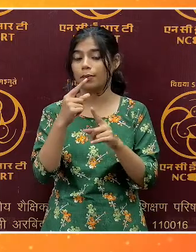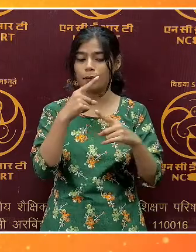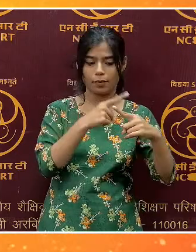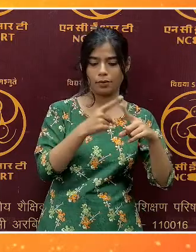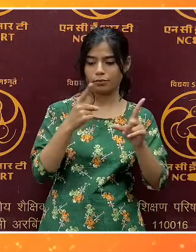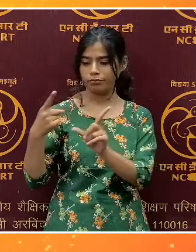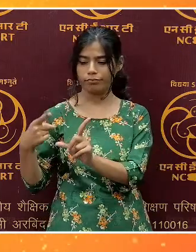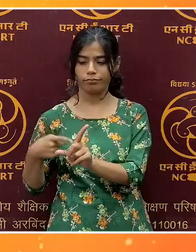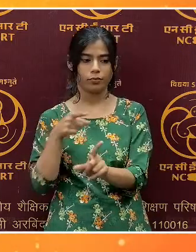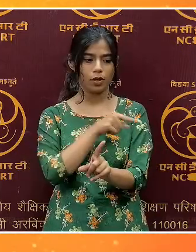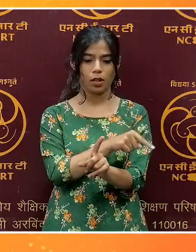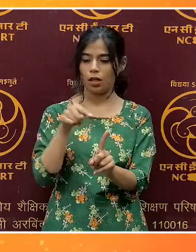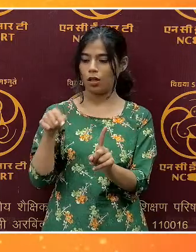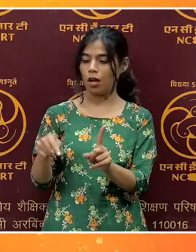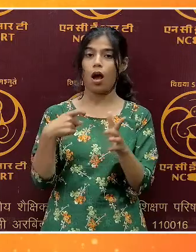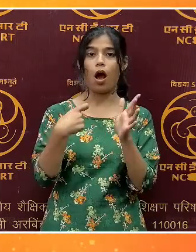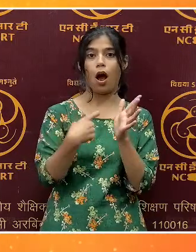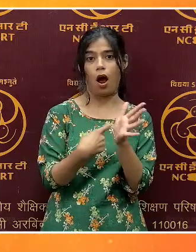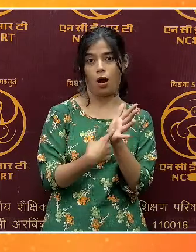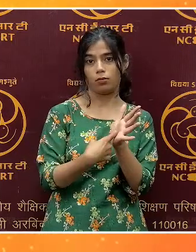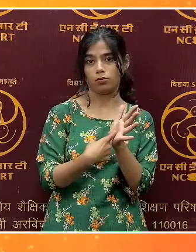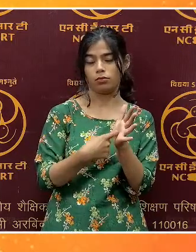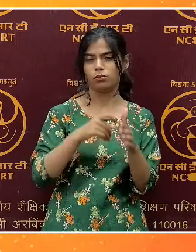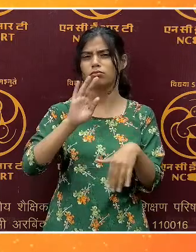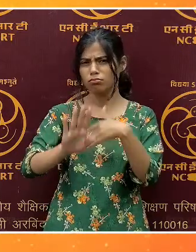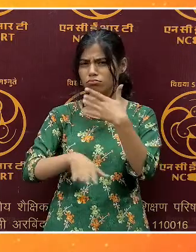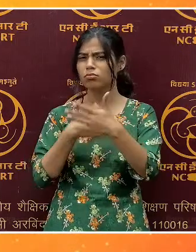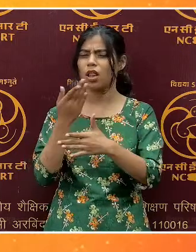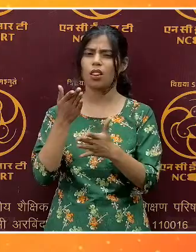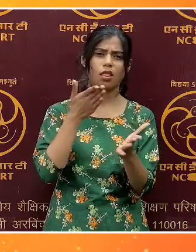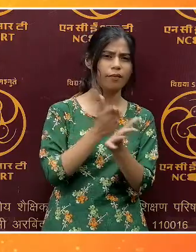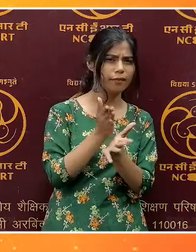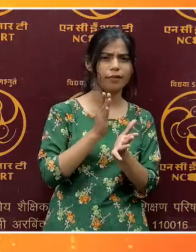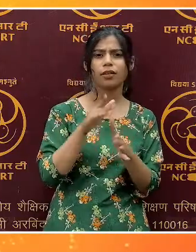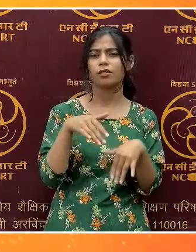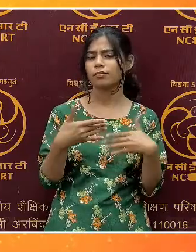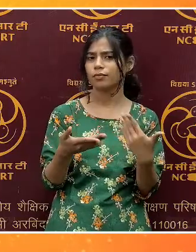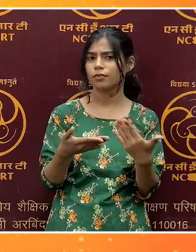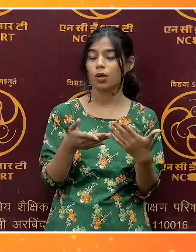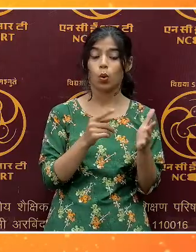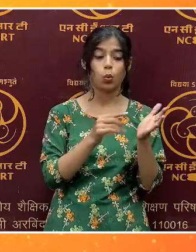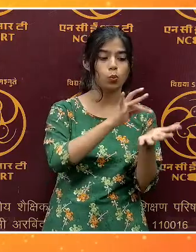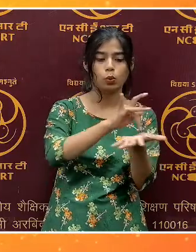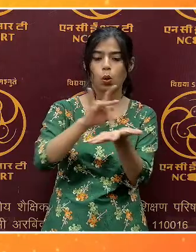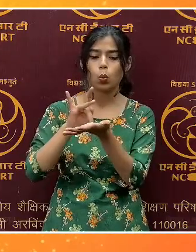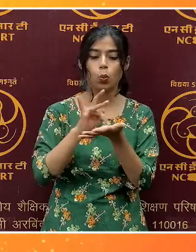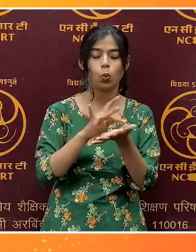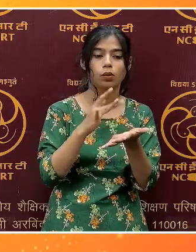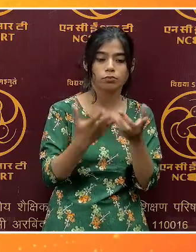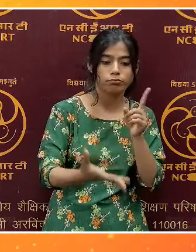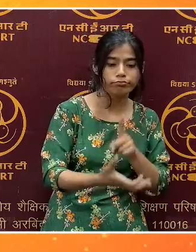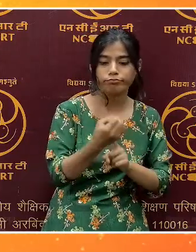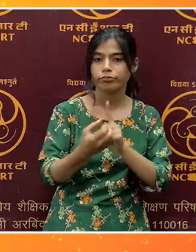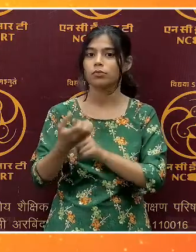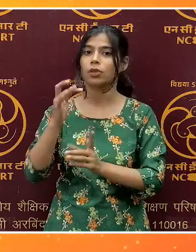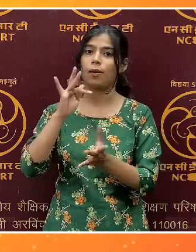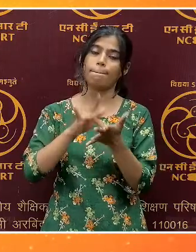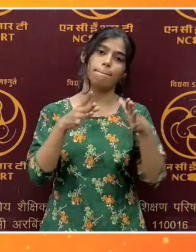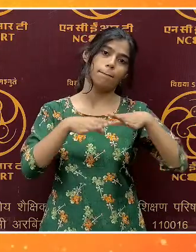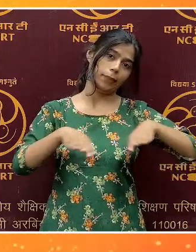xy, here we have R theta. Another way of locating the position of point in a plane.